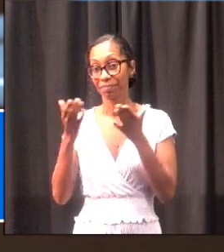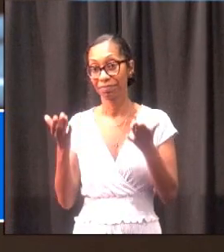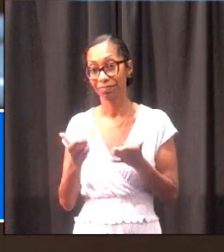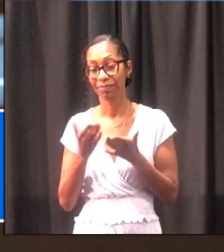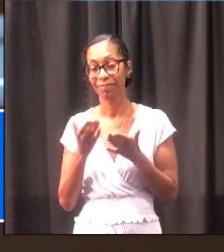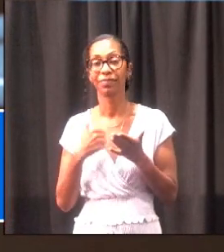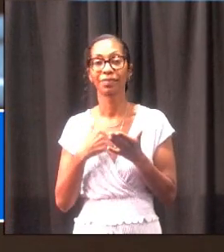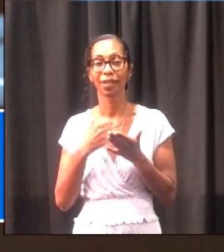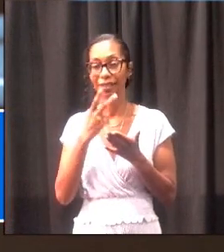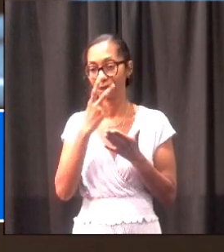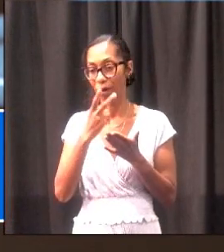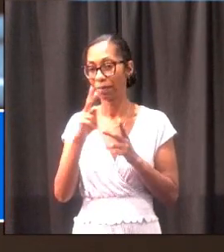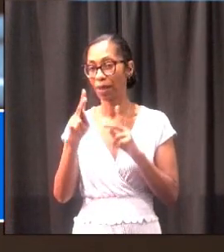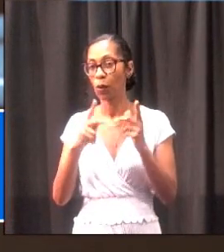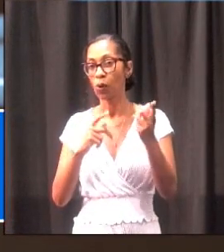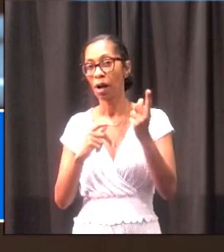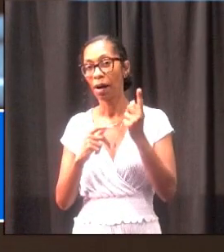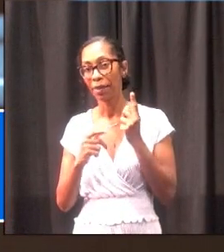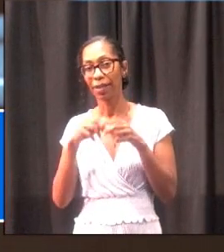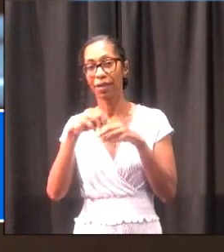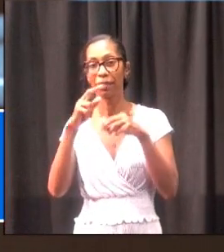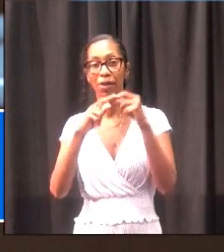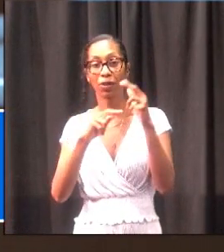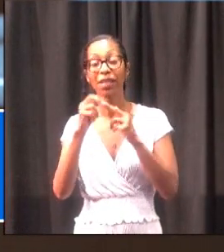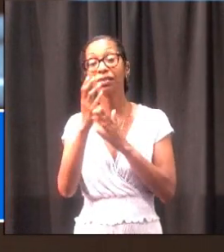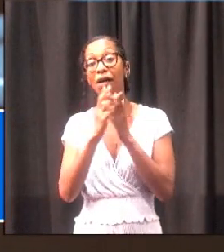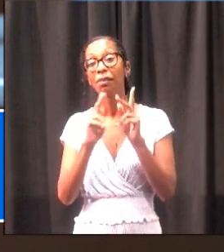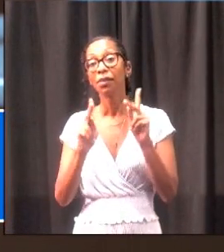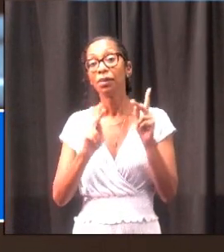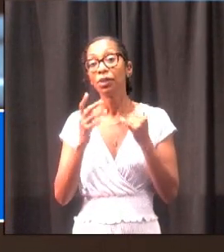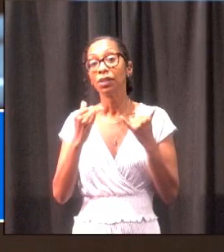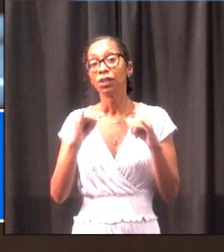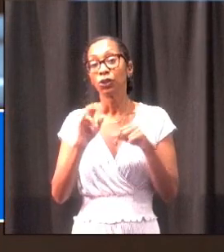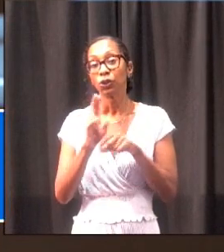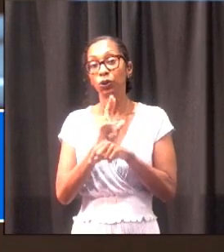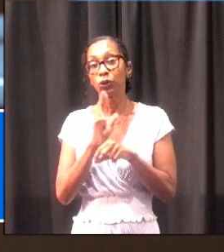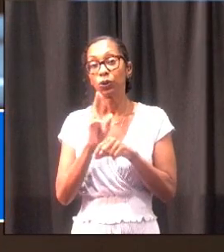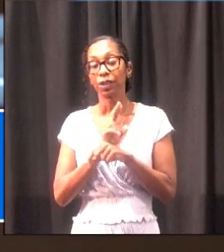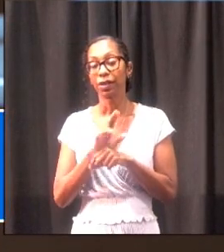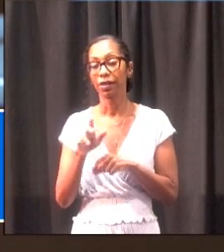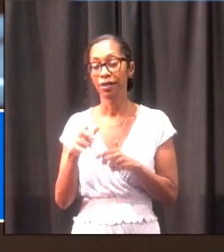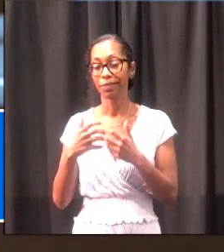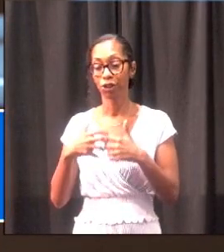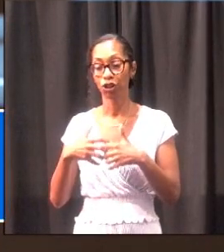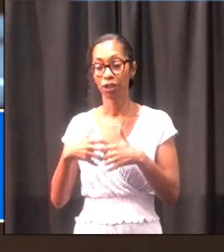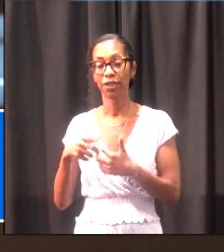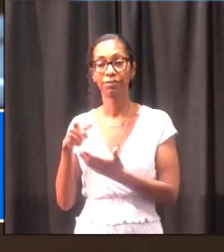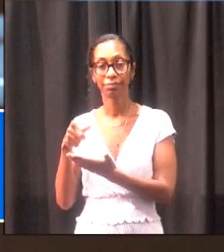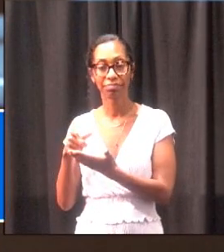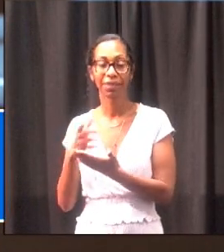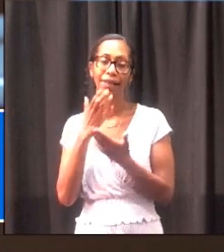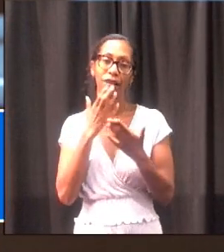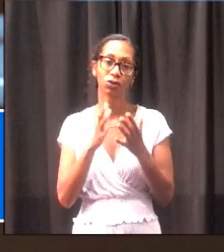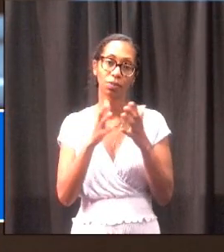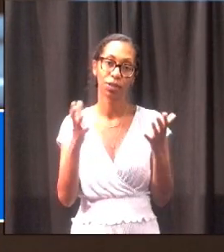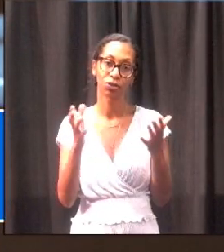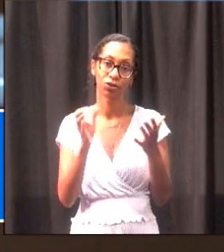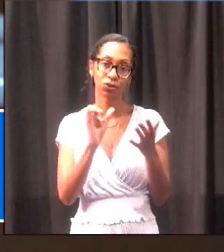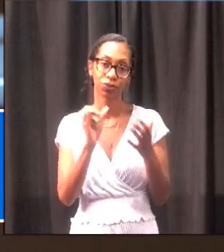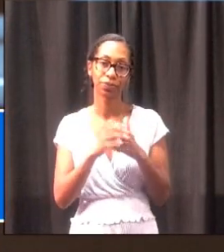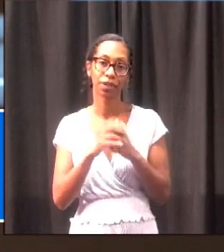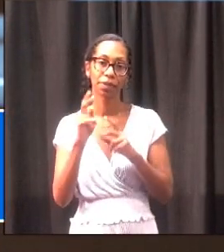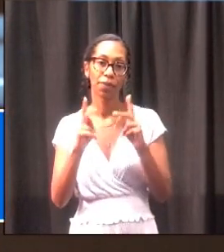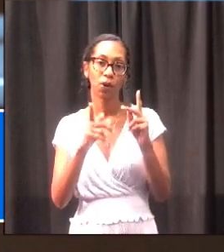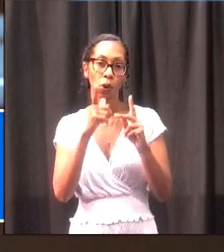were dropping off their offerings, and some are still using their ability for the kiosk. So thank you so much. And then those of us who